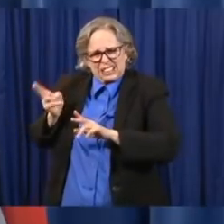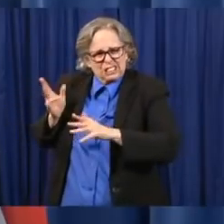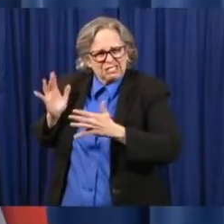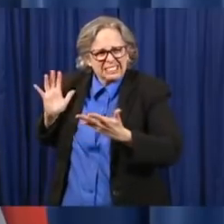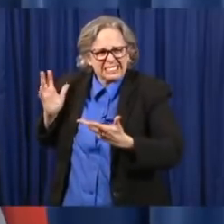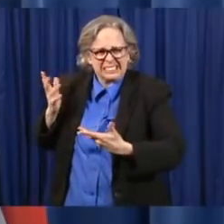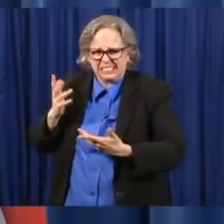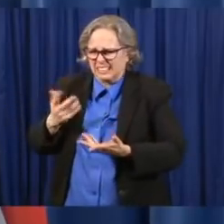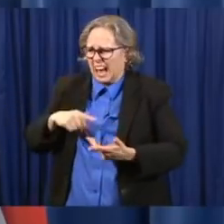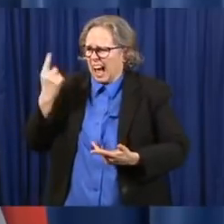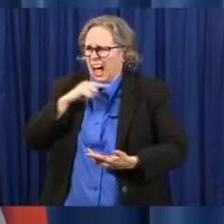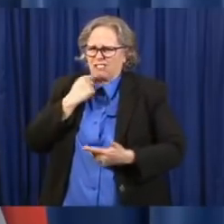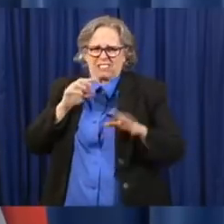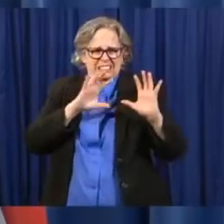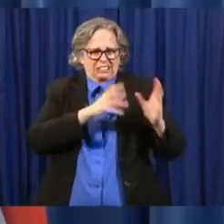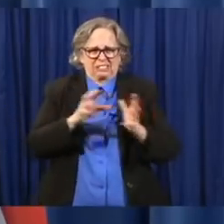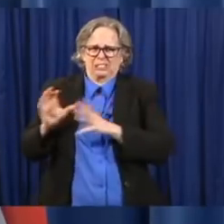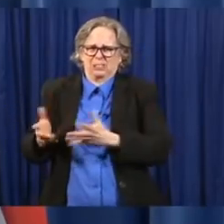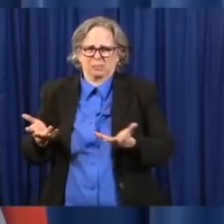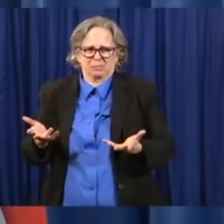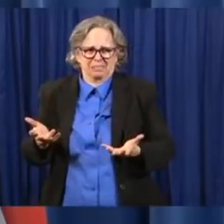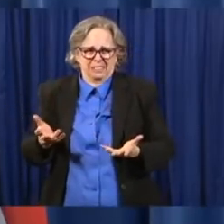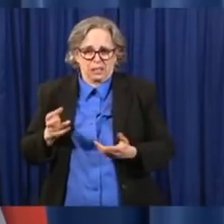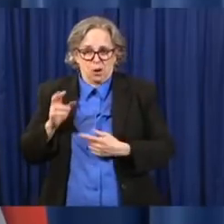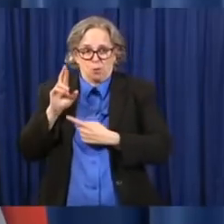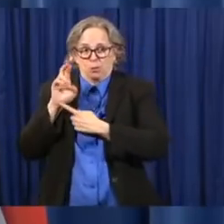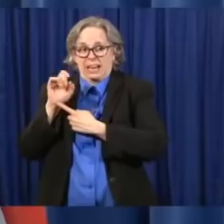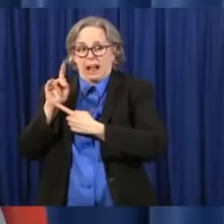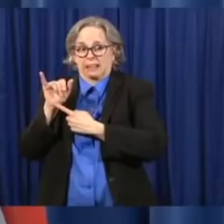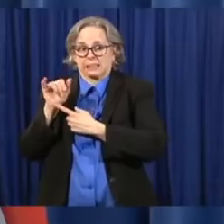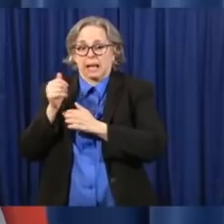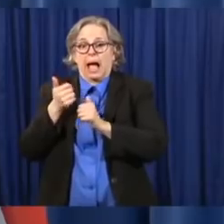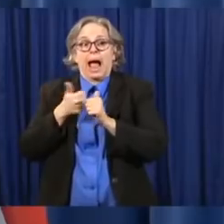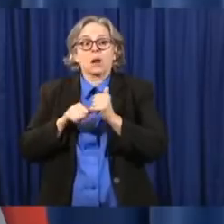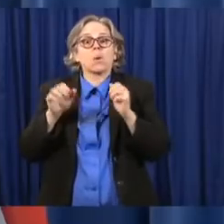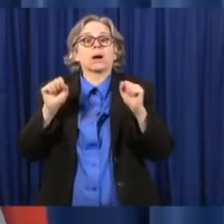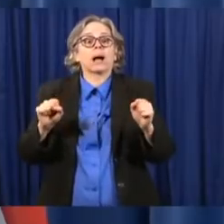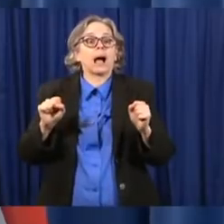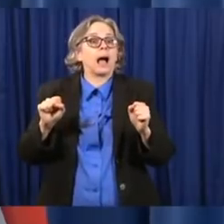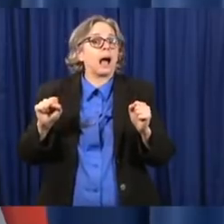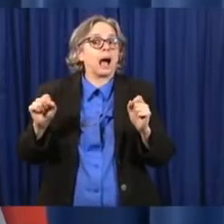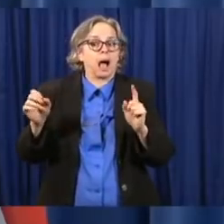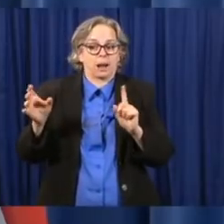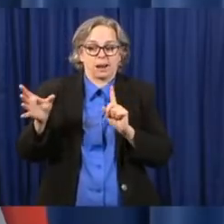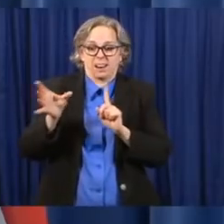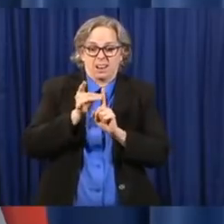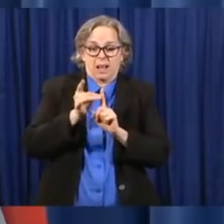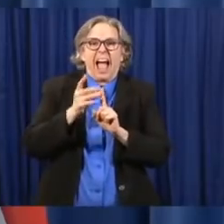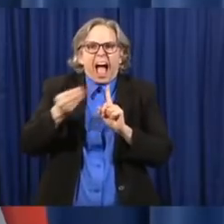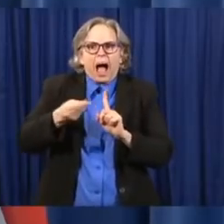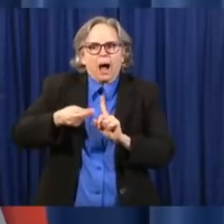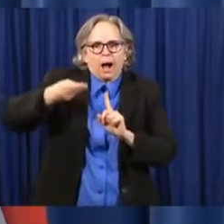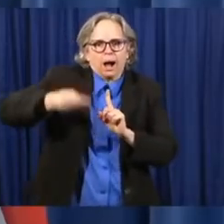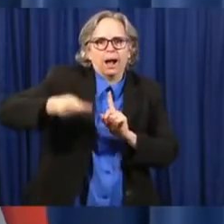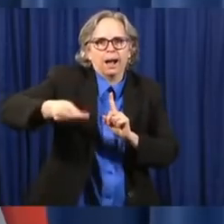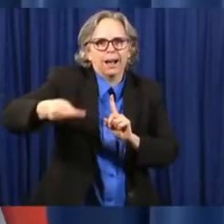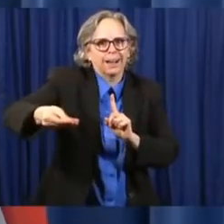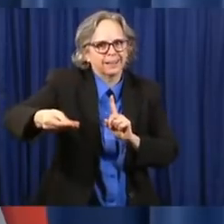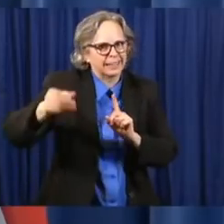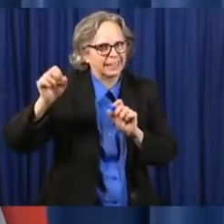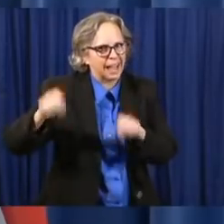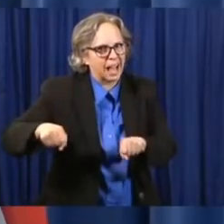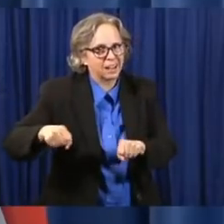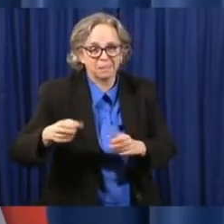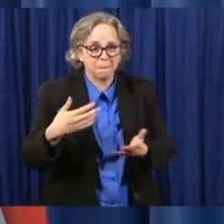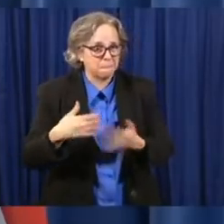that anybody can be a carrier. Anybody who gets it can be a carrier, even if they don't really manifest it